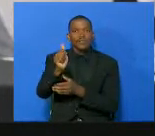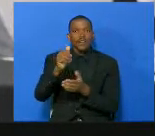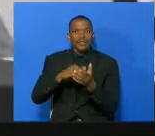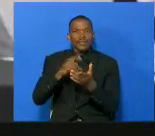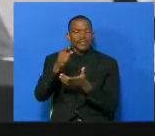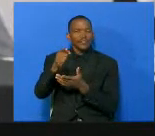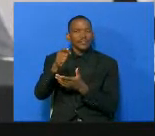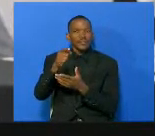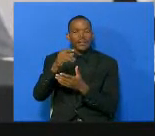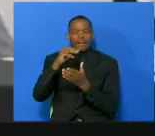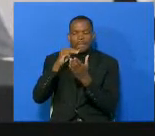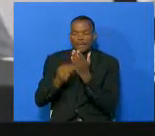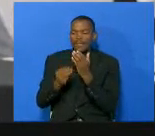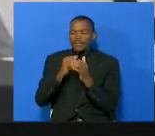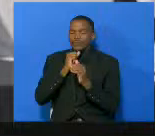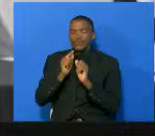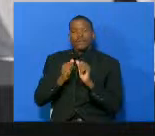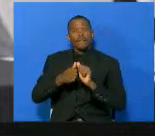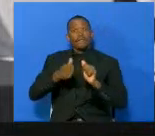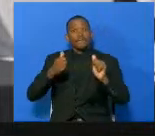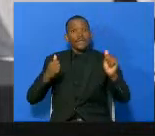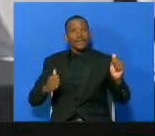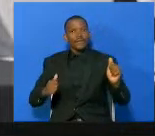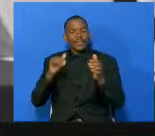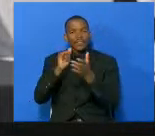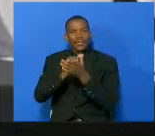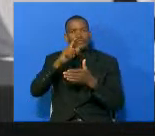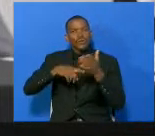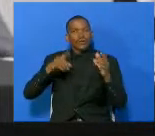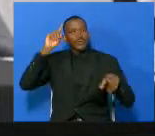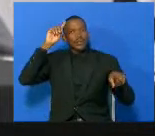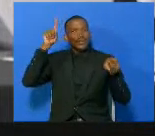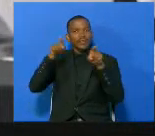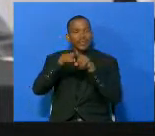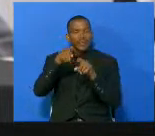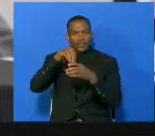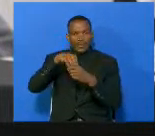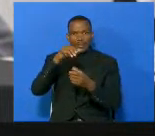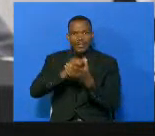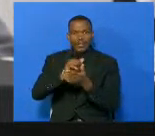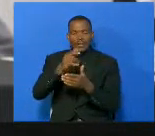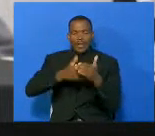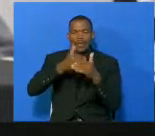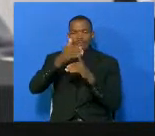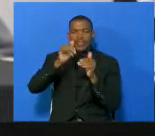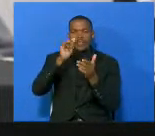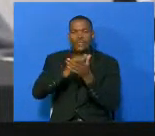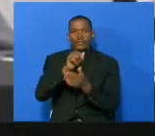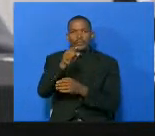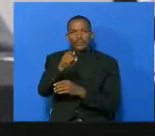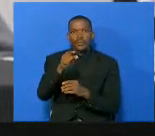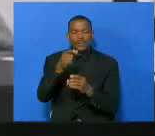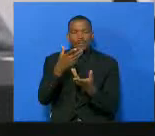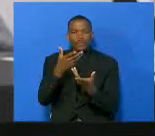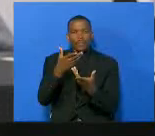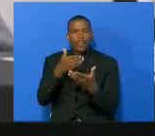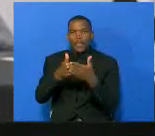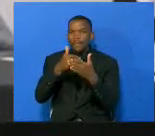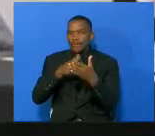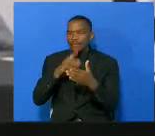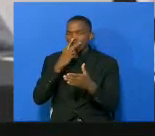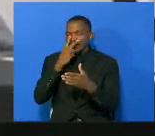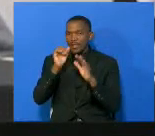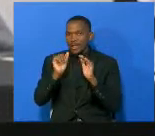e telele ke dilo tse re dumelang gore re tlale ga re tswa gore o re ipaakantse gore ga nako otlhe gore re tle re gore re